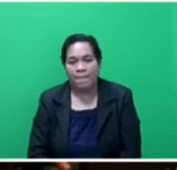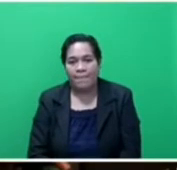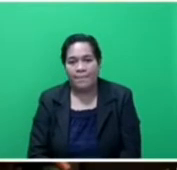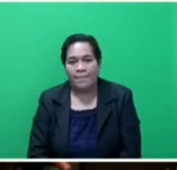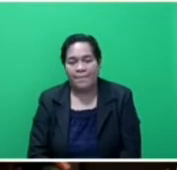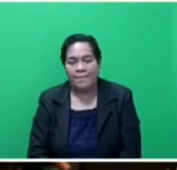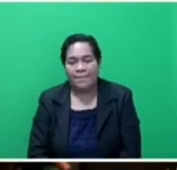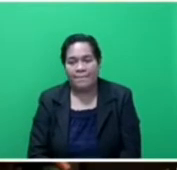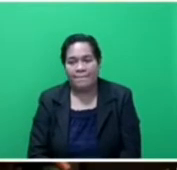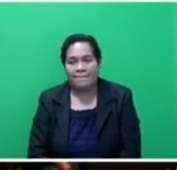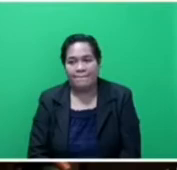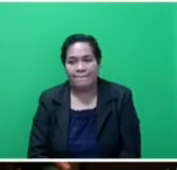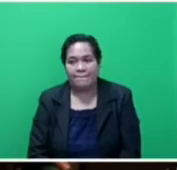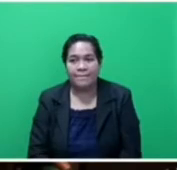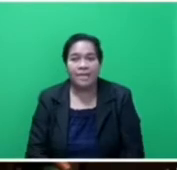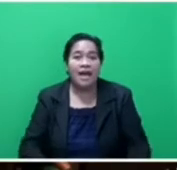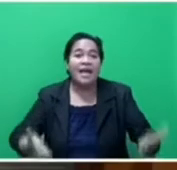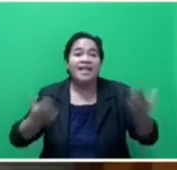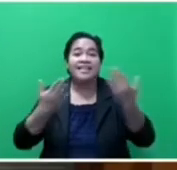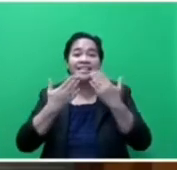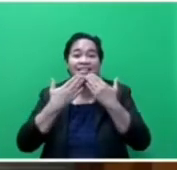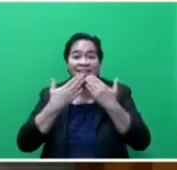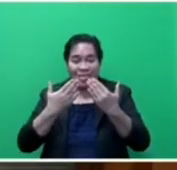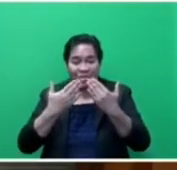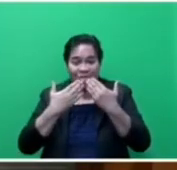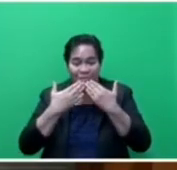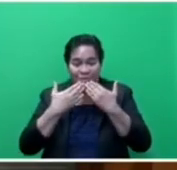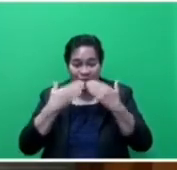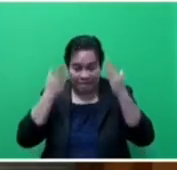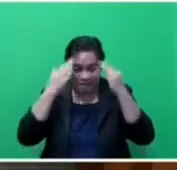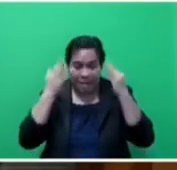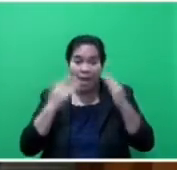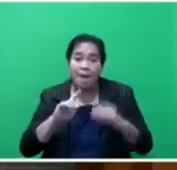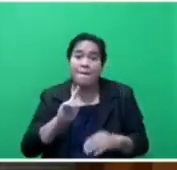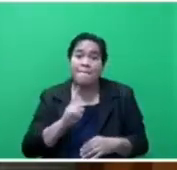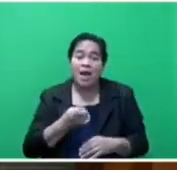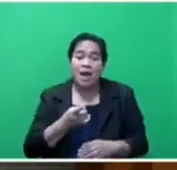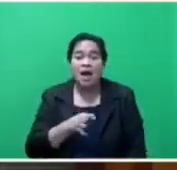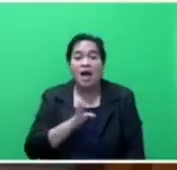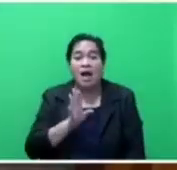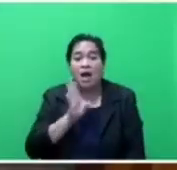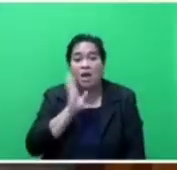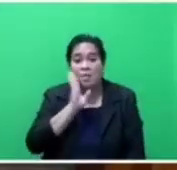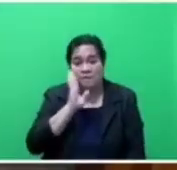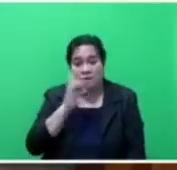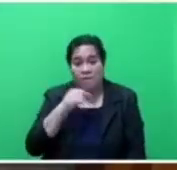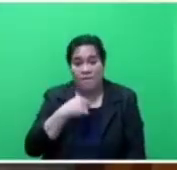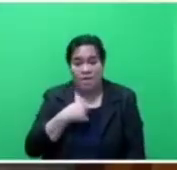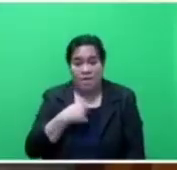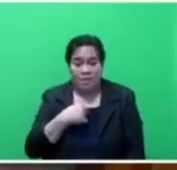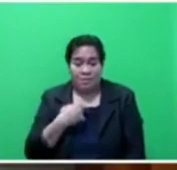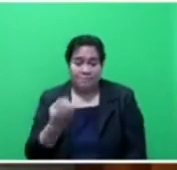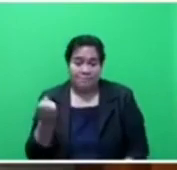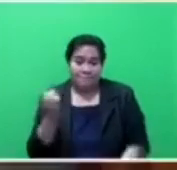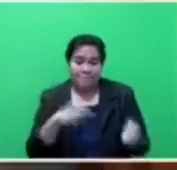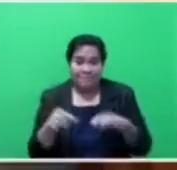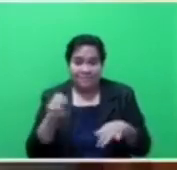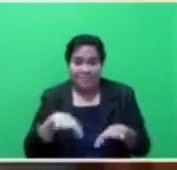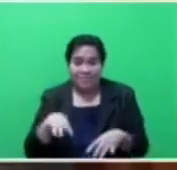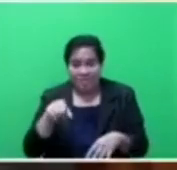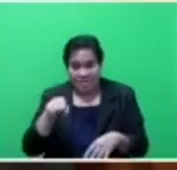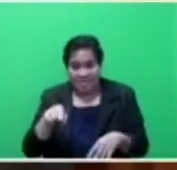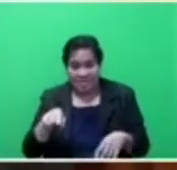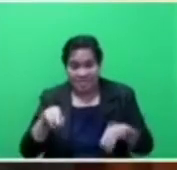Thank you, Mr. Speaker, sir. But before I contribute to the motion for